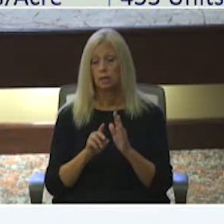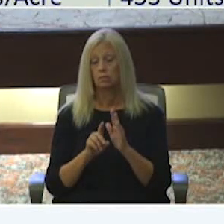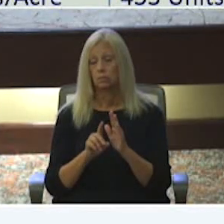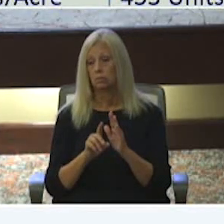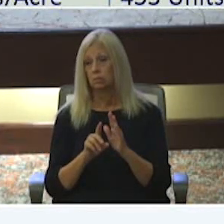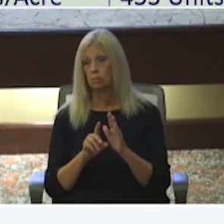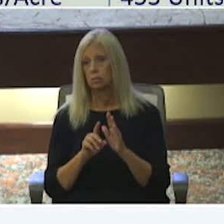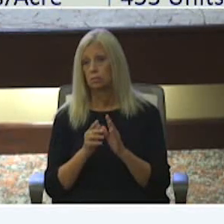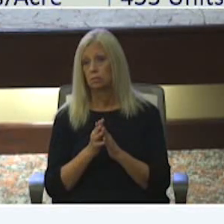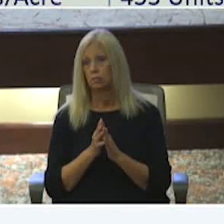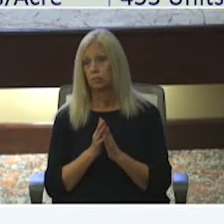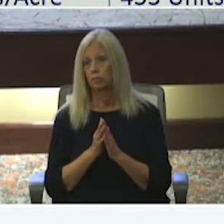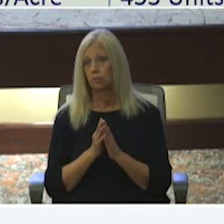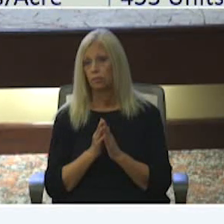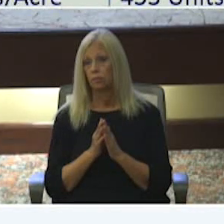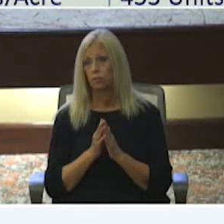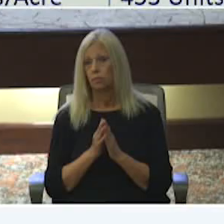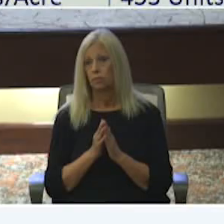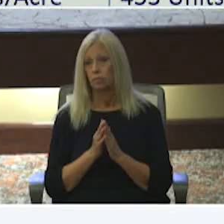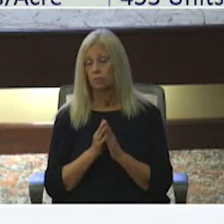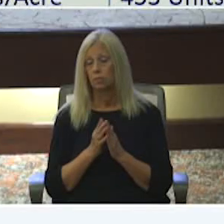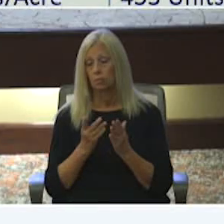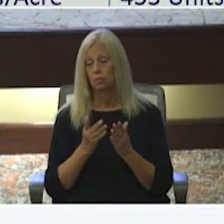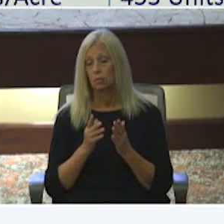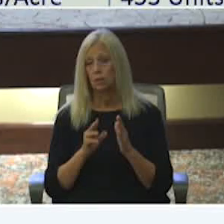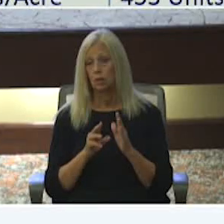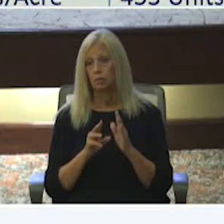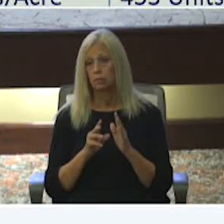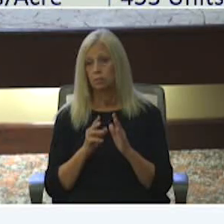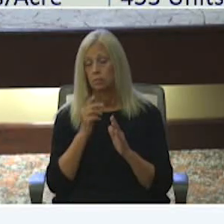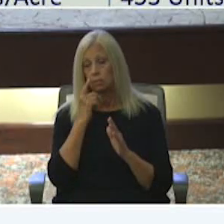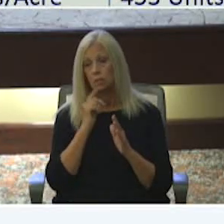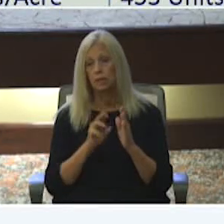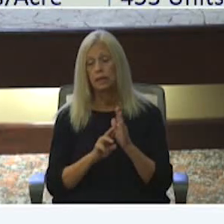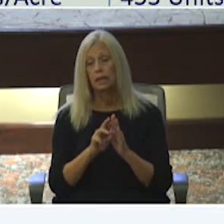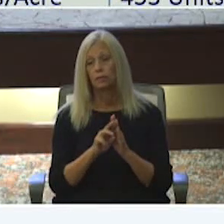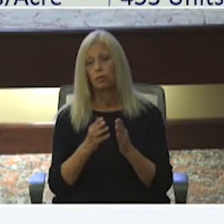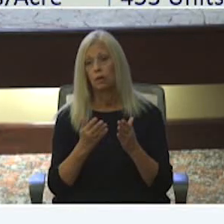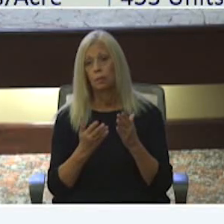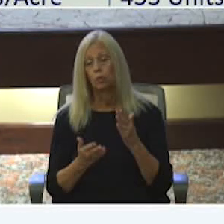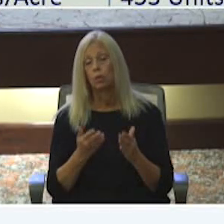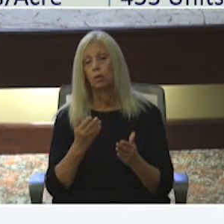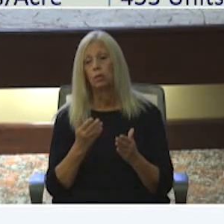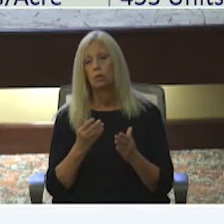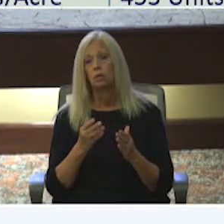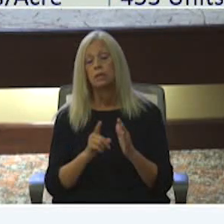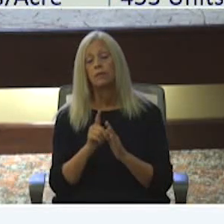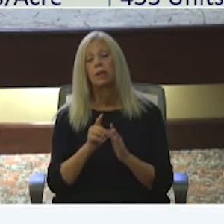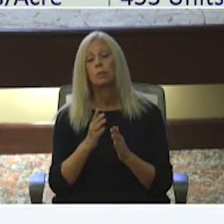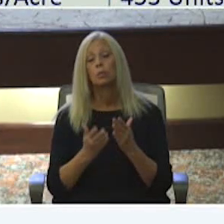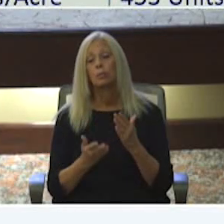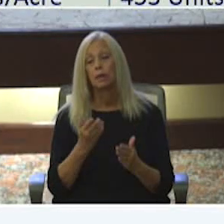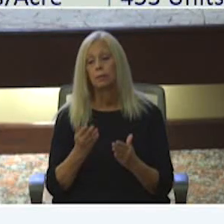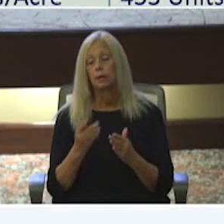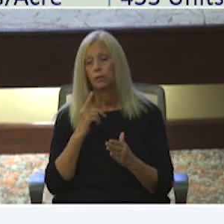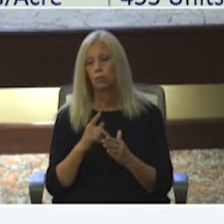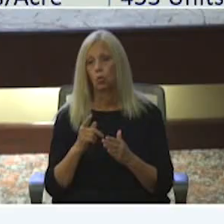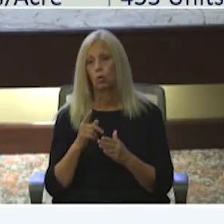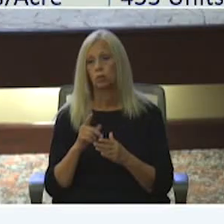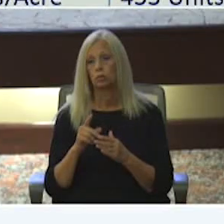out for out parcels for commercial development. So it does provide more of a